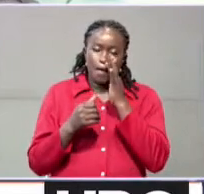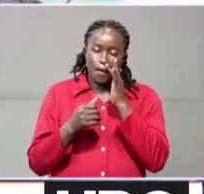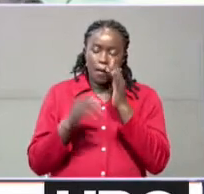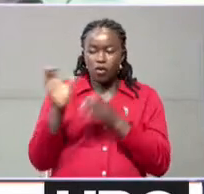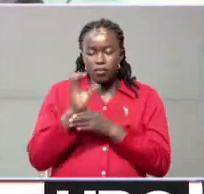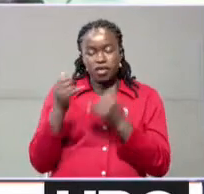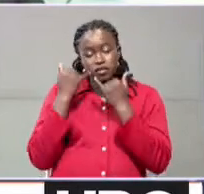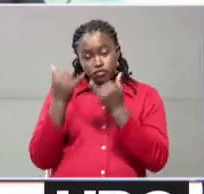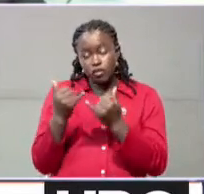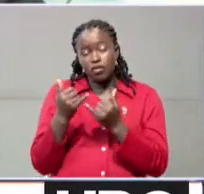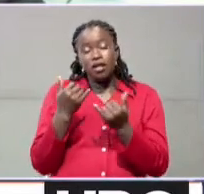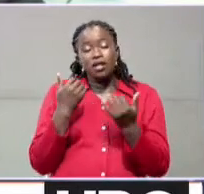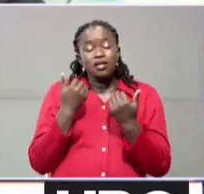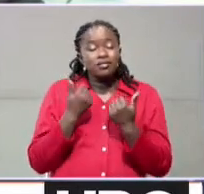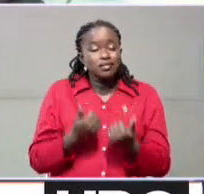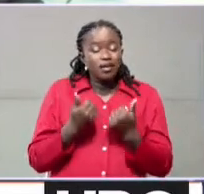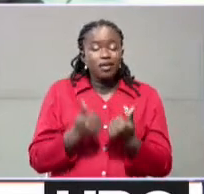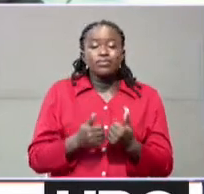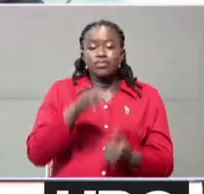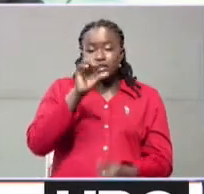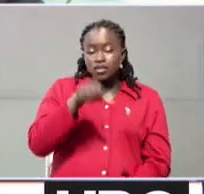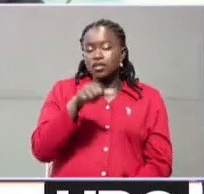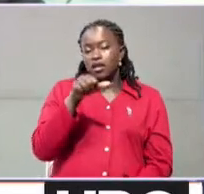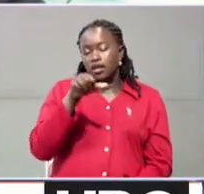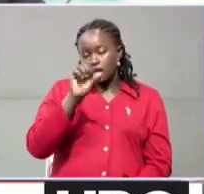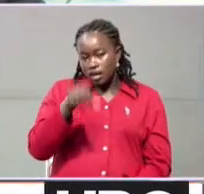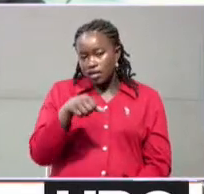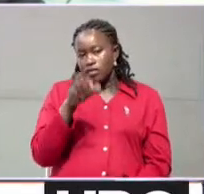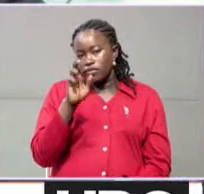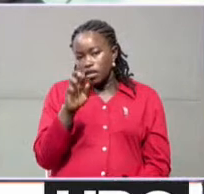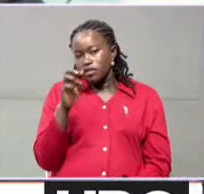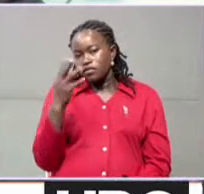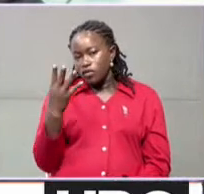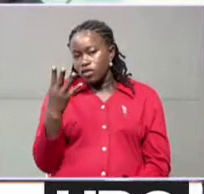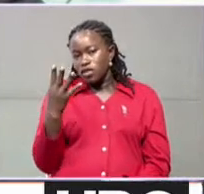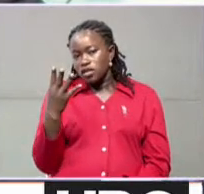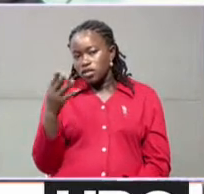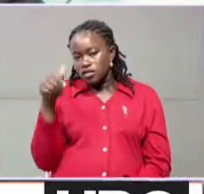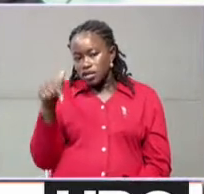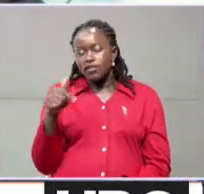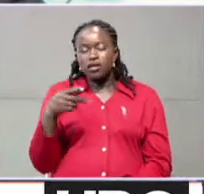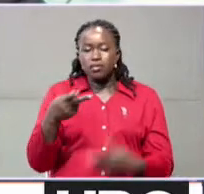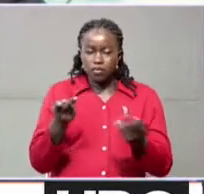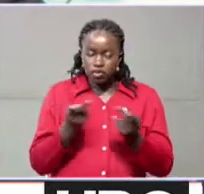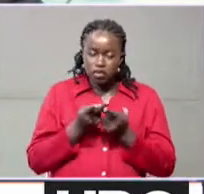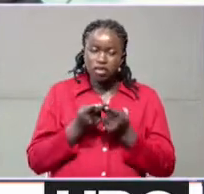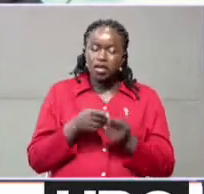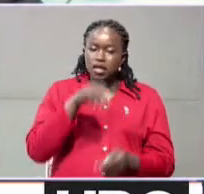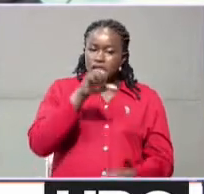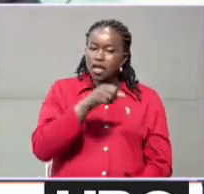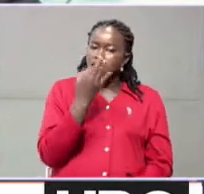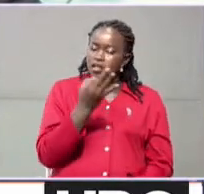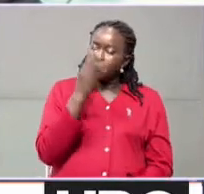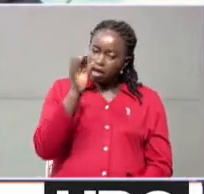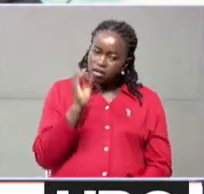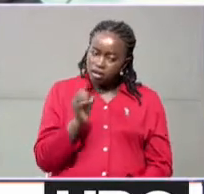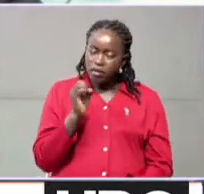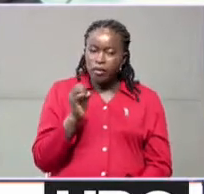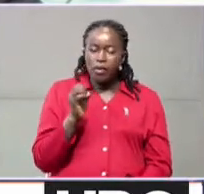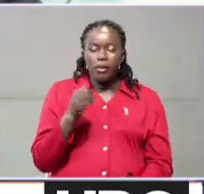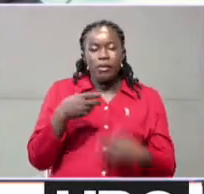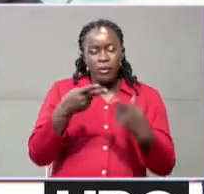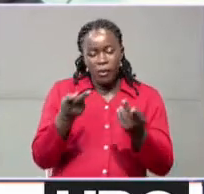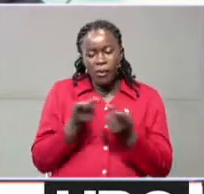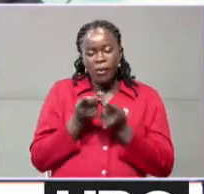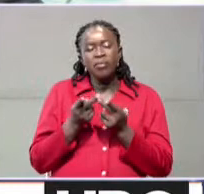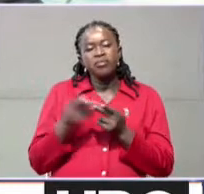far 99 847 posts that's 93 percent have been